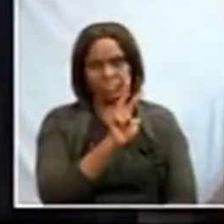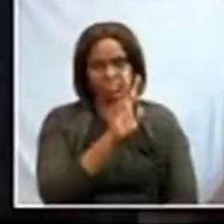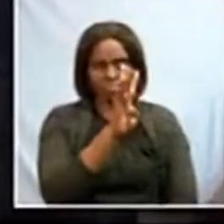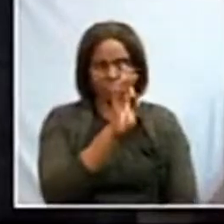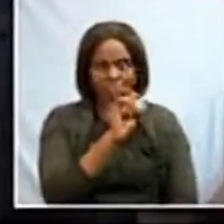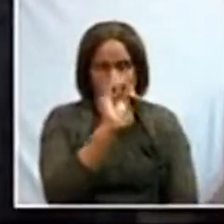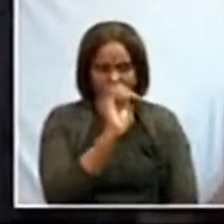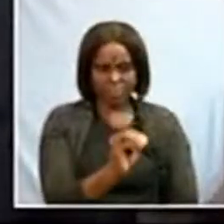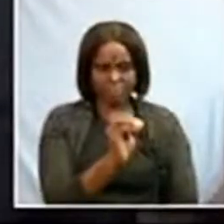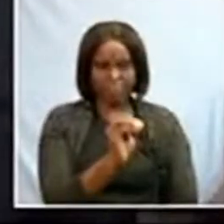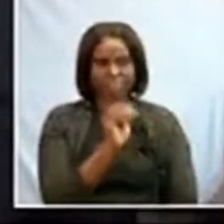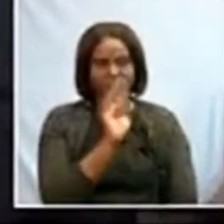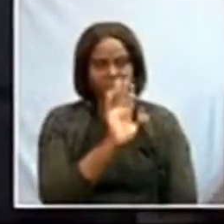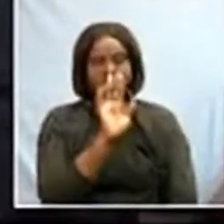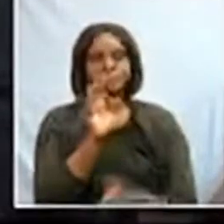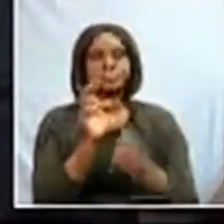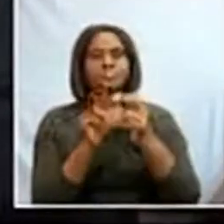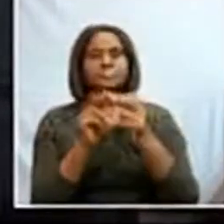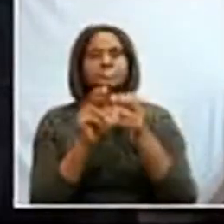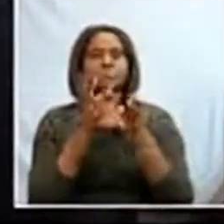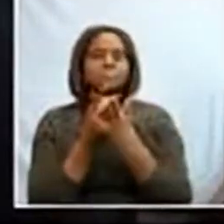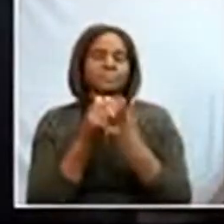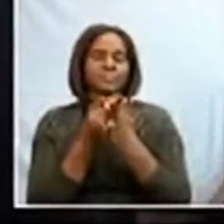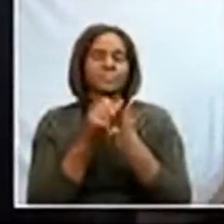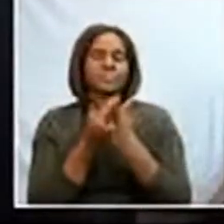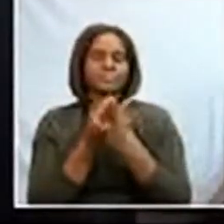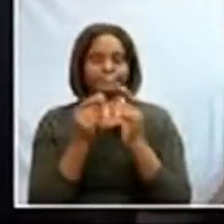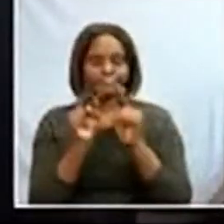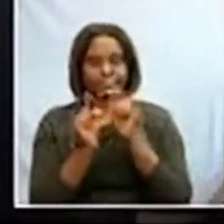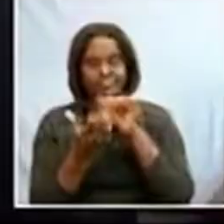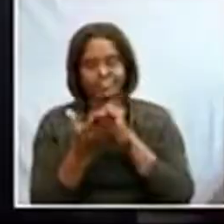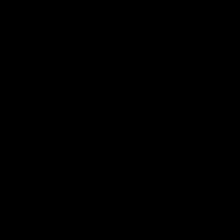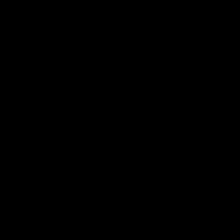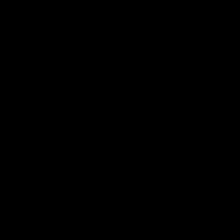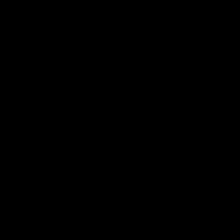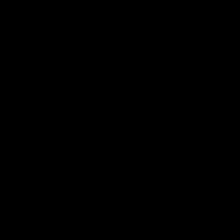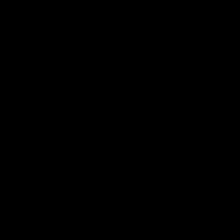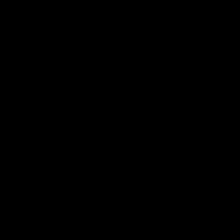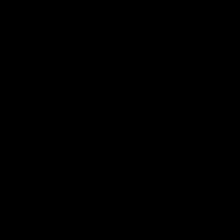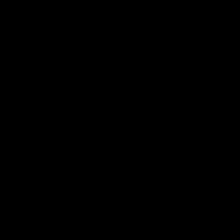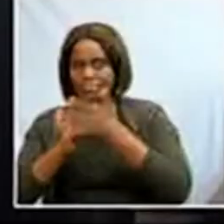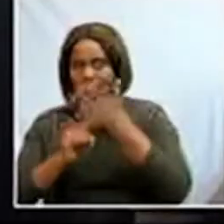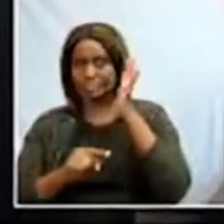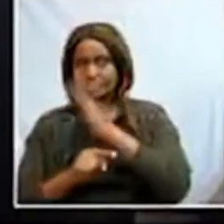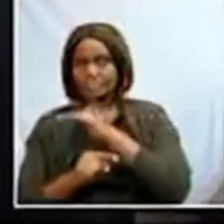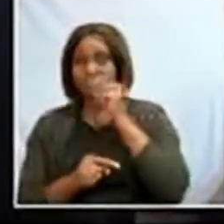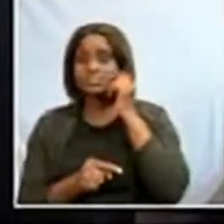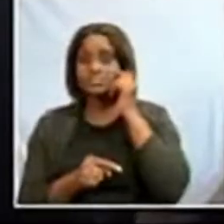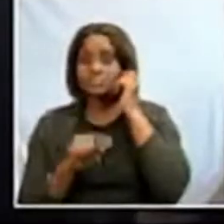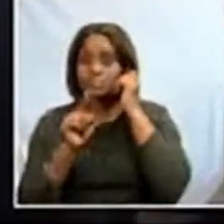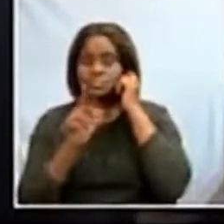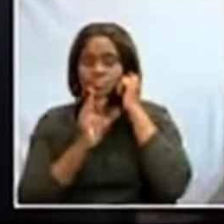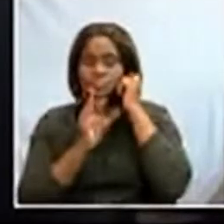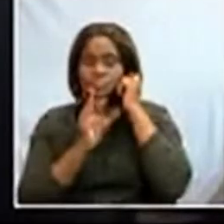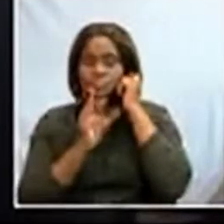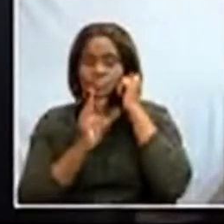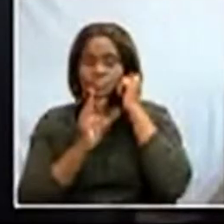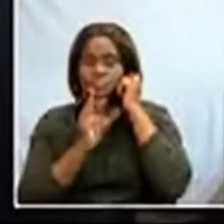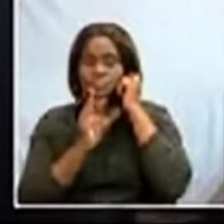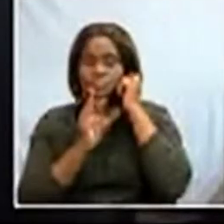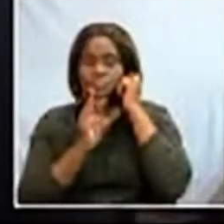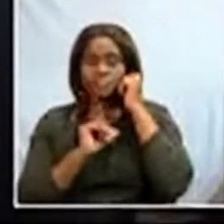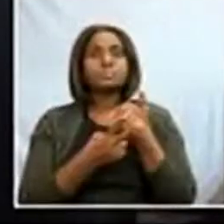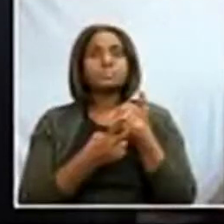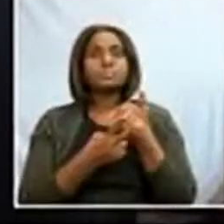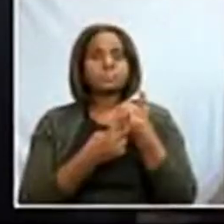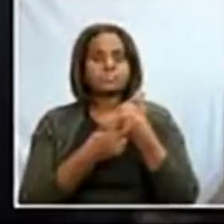40% of the contract sum. And after terminating the contract, did we